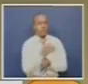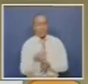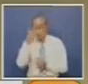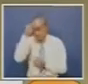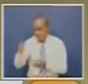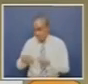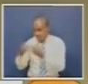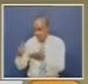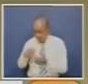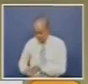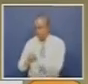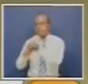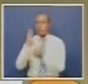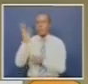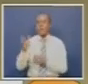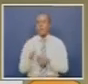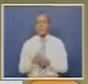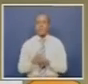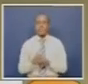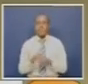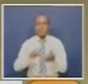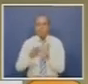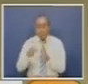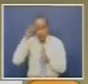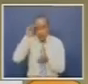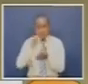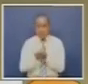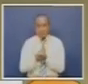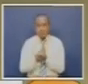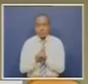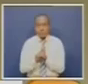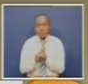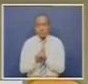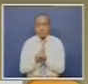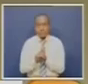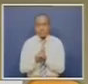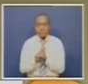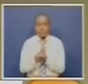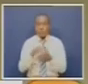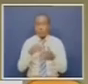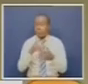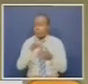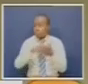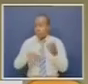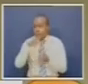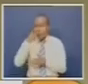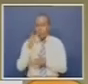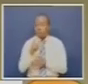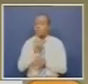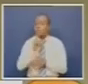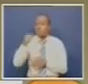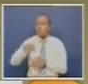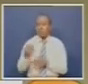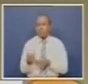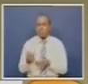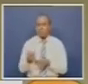Wetangula, he'll support it. Therefore, and I believe even what Honorable Kalonzo is doing today, what do you expect